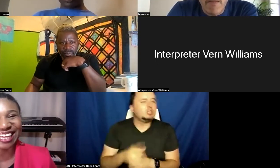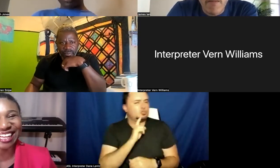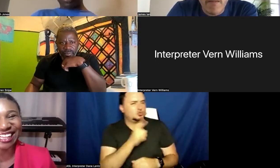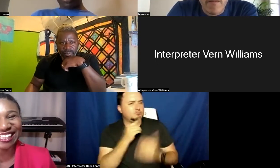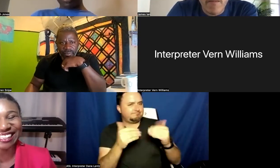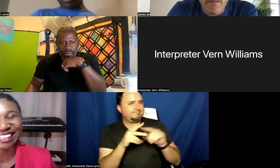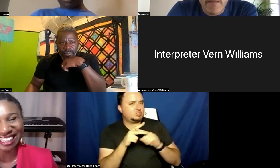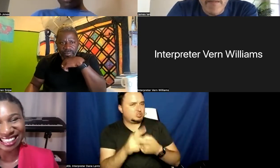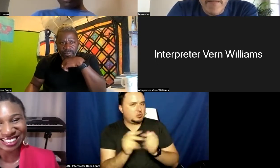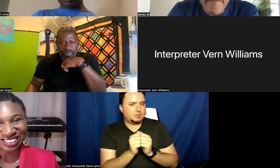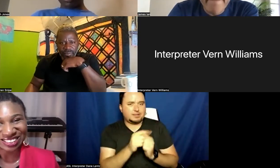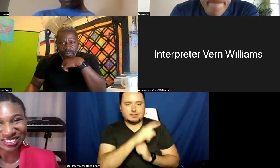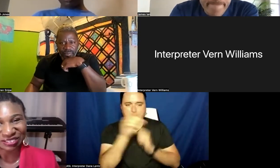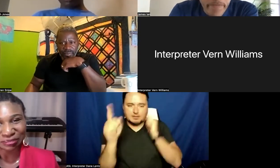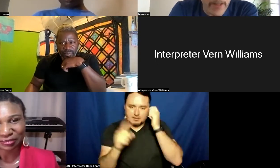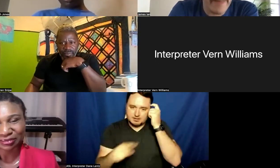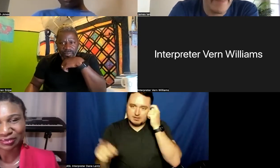with Sabeerah.